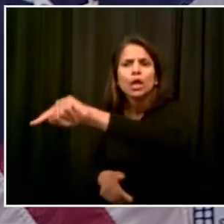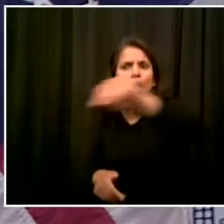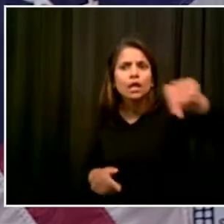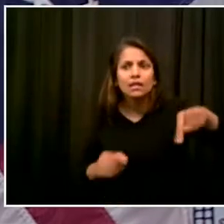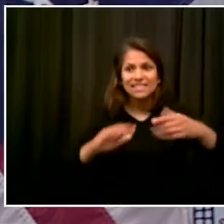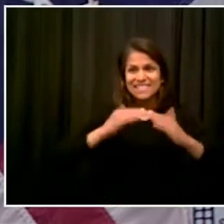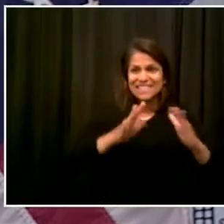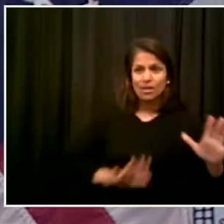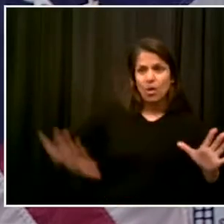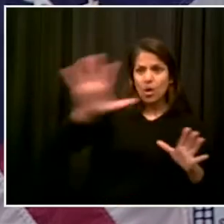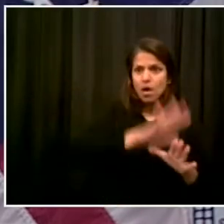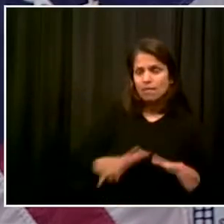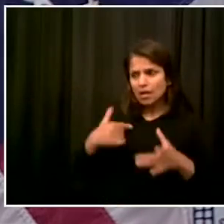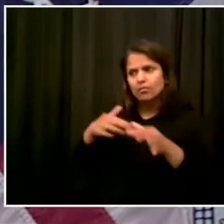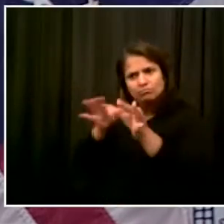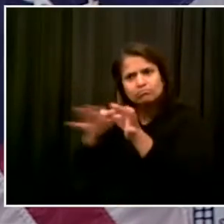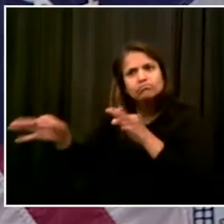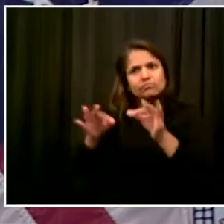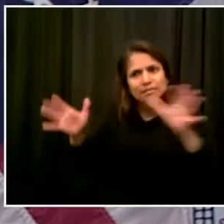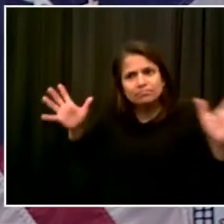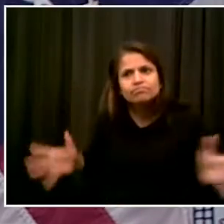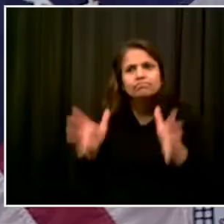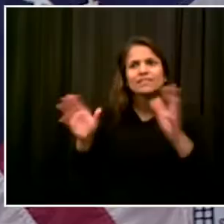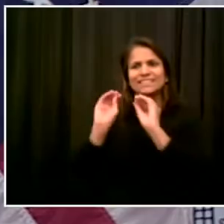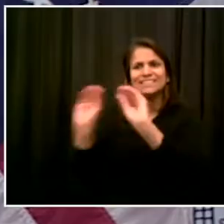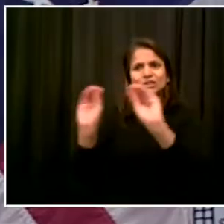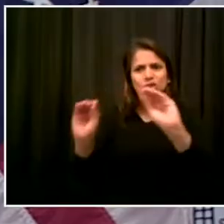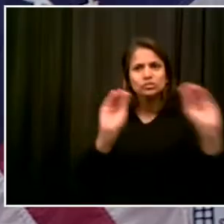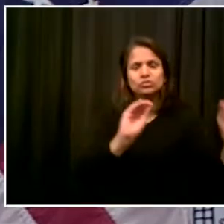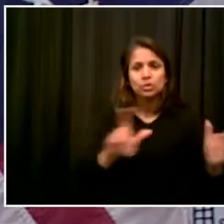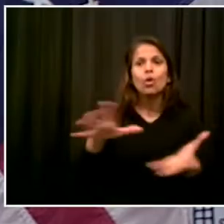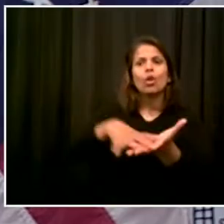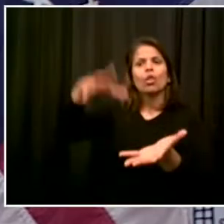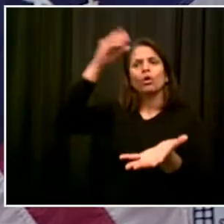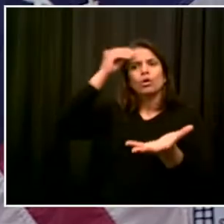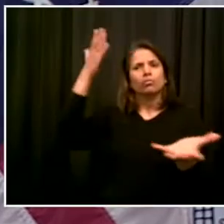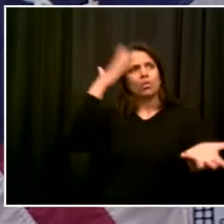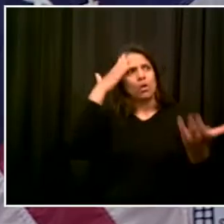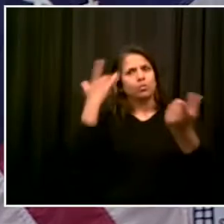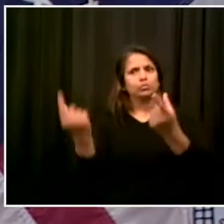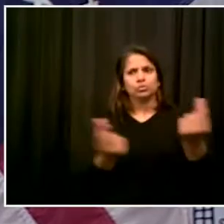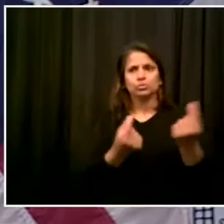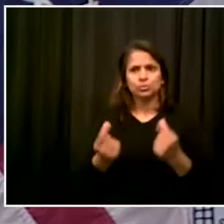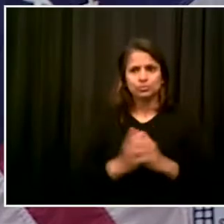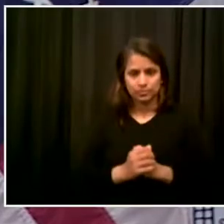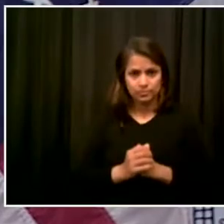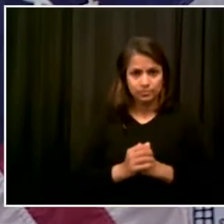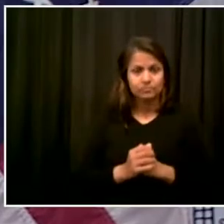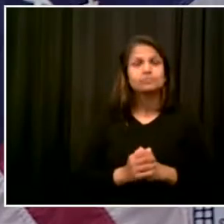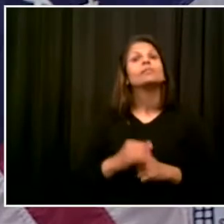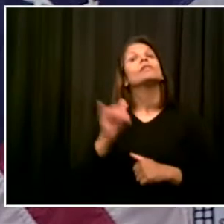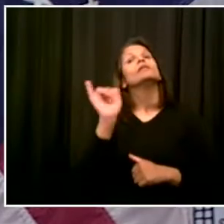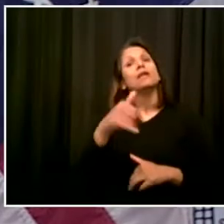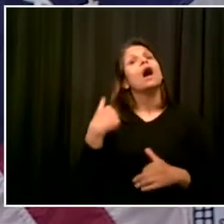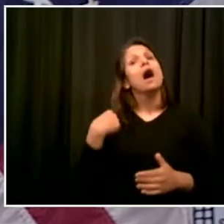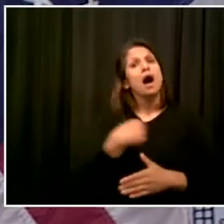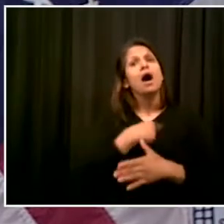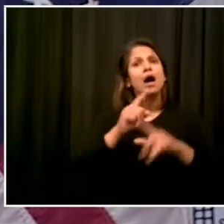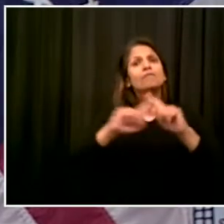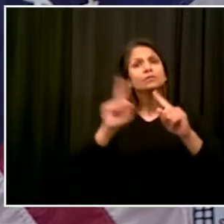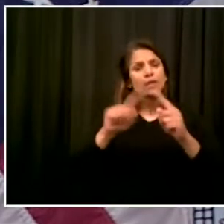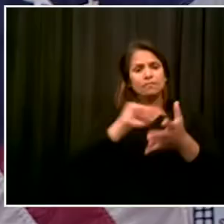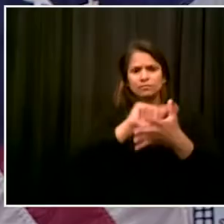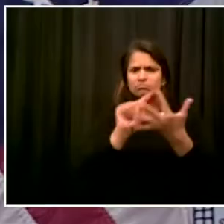to fight it back? That's what we will do. Now, I'll finish by saying other people have to do things too. We need